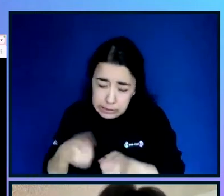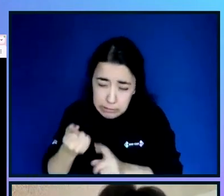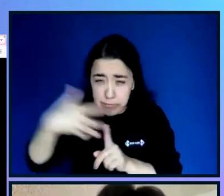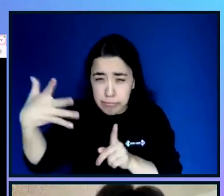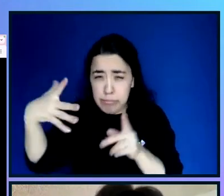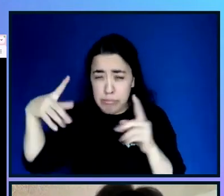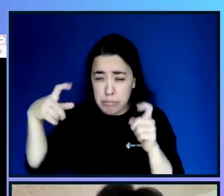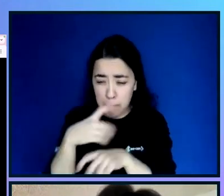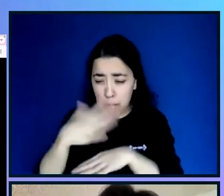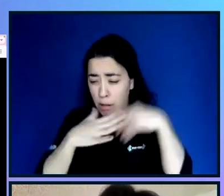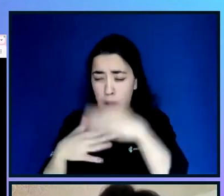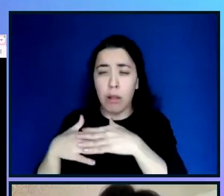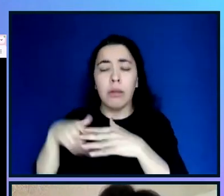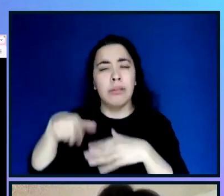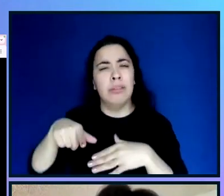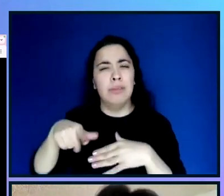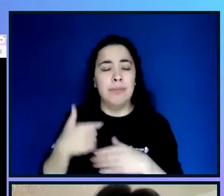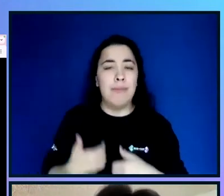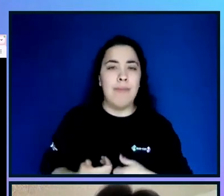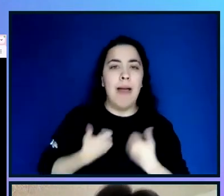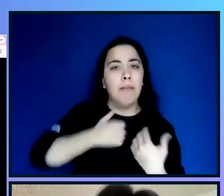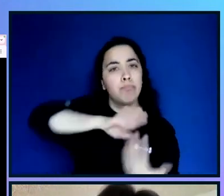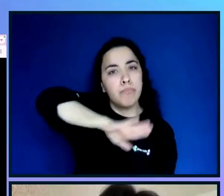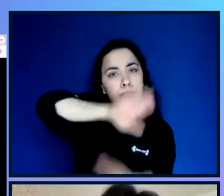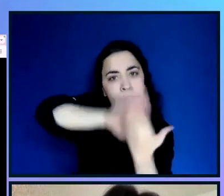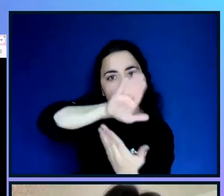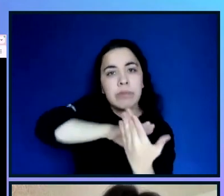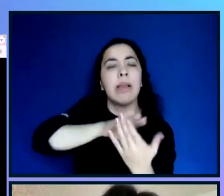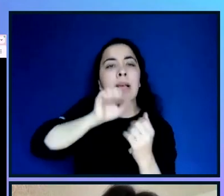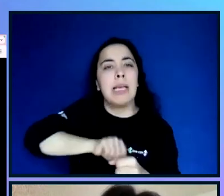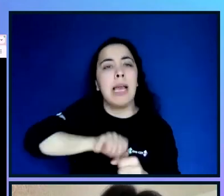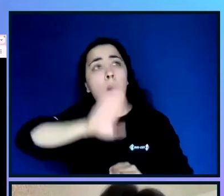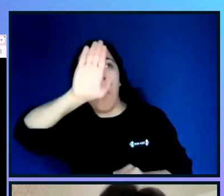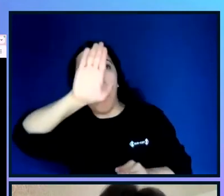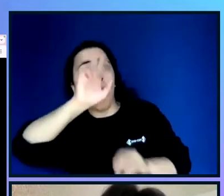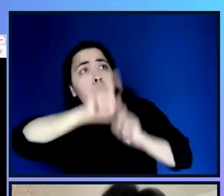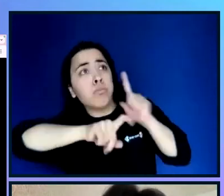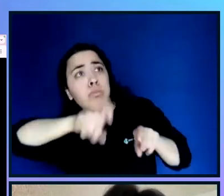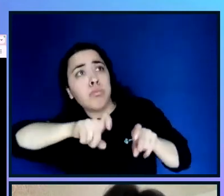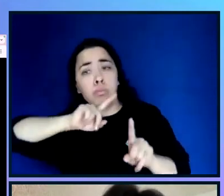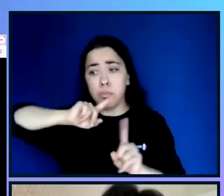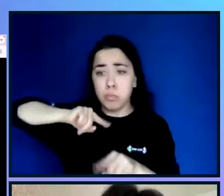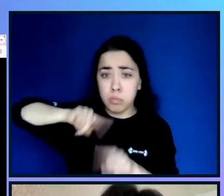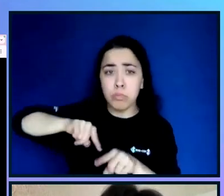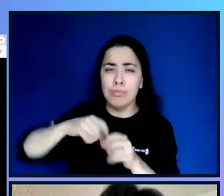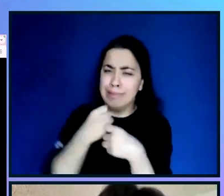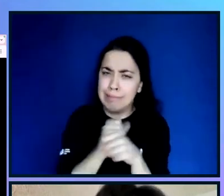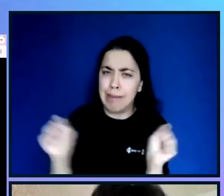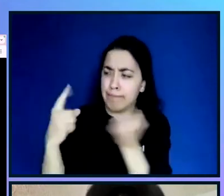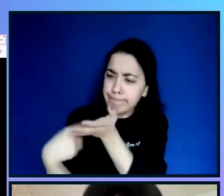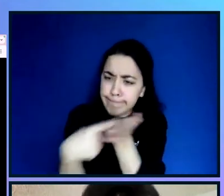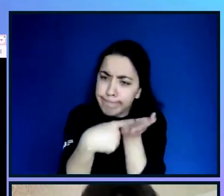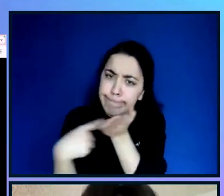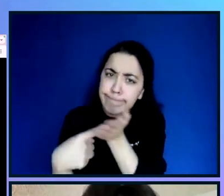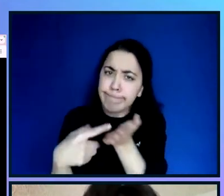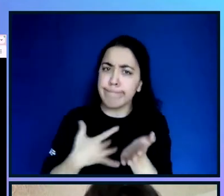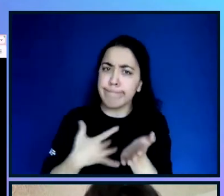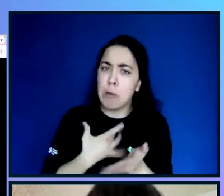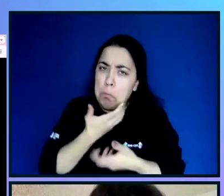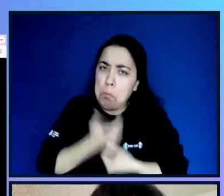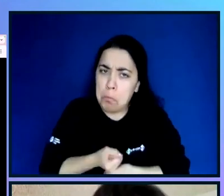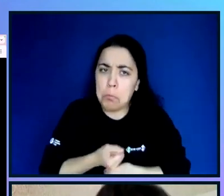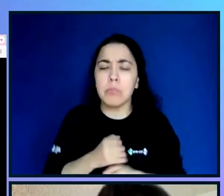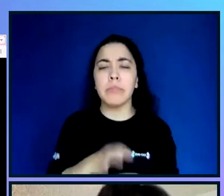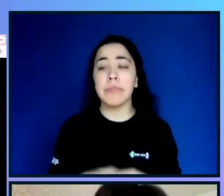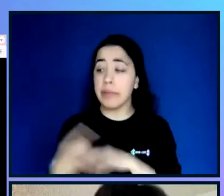a live setting because of the ability to ask questions and to have a safe discussion around it. When feedback time came